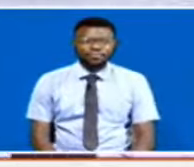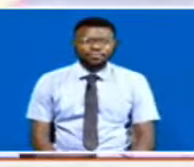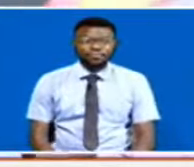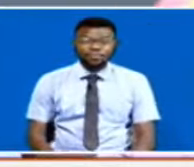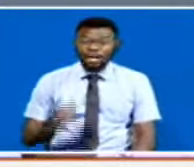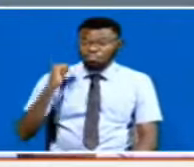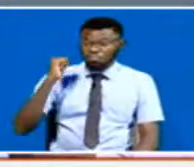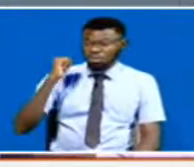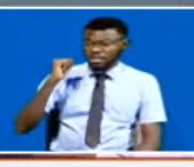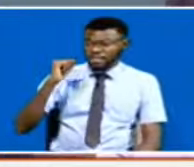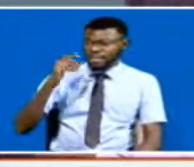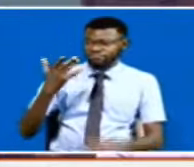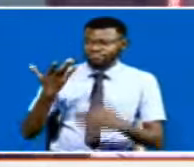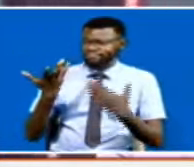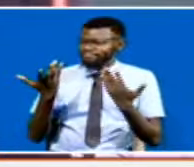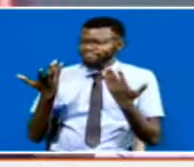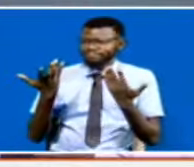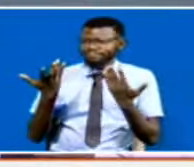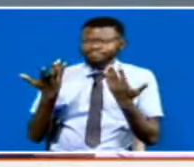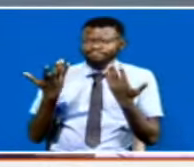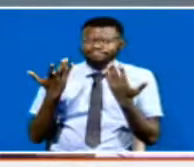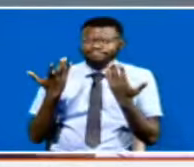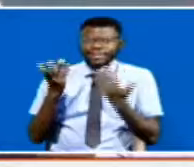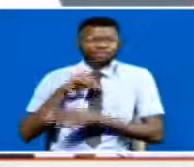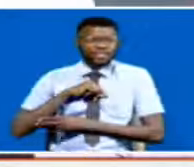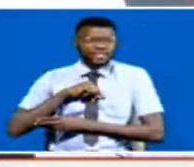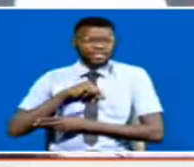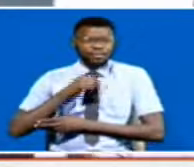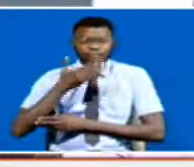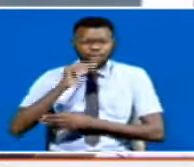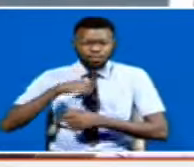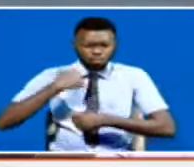Siasa ikisha kuisha, ni vizuri tufanye